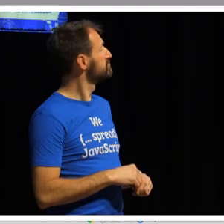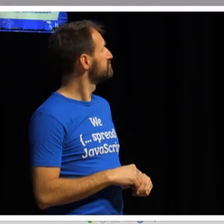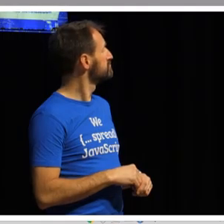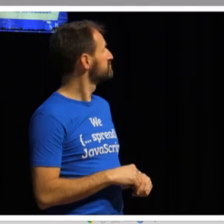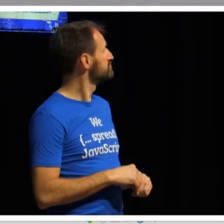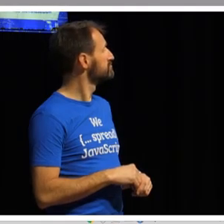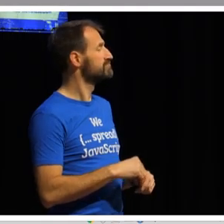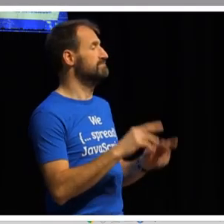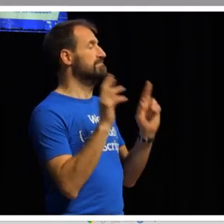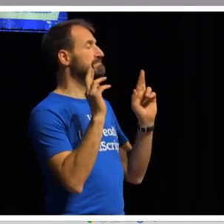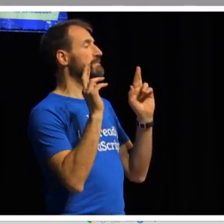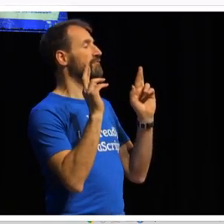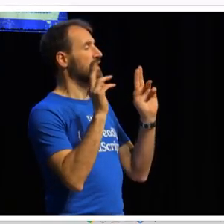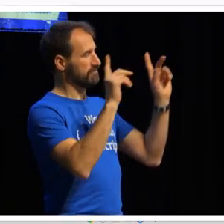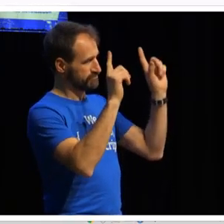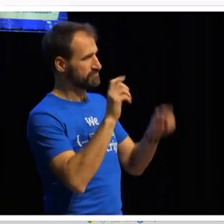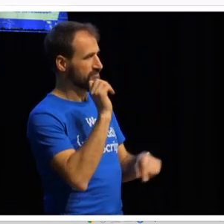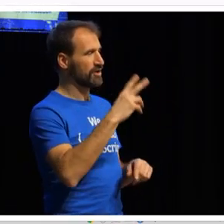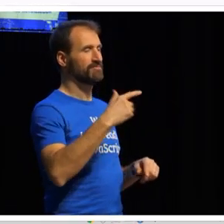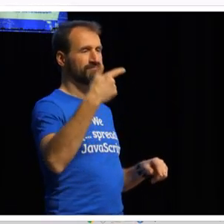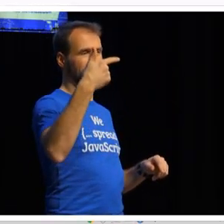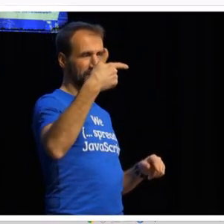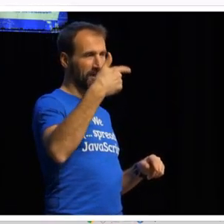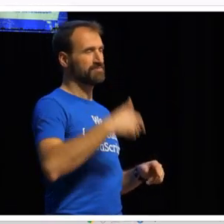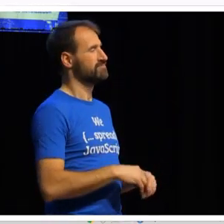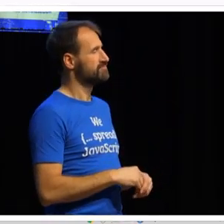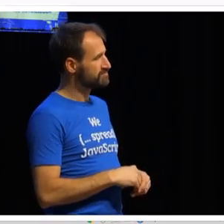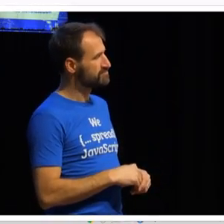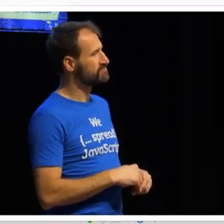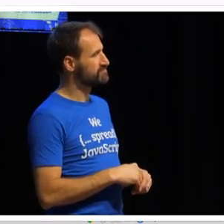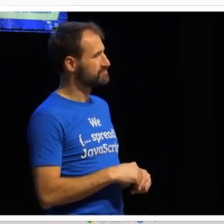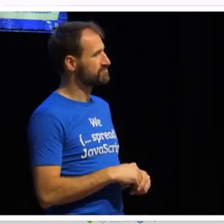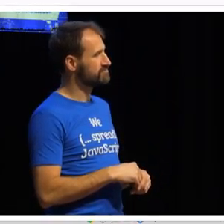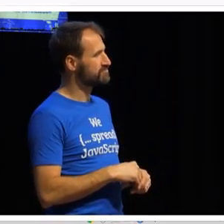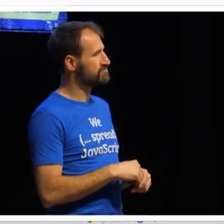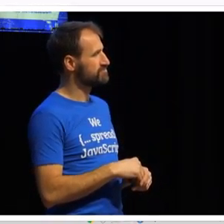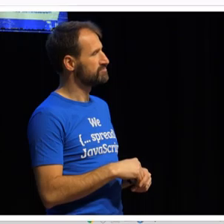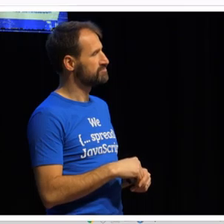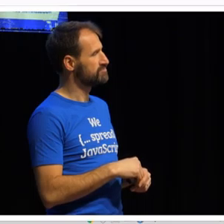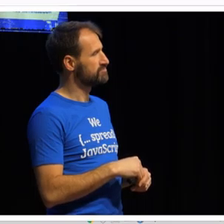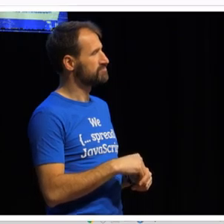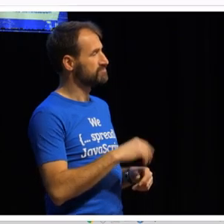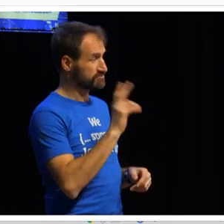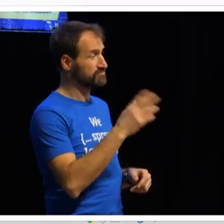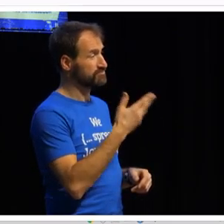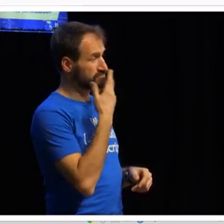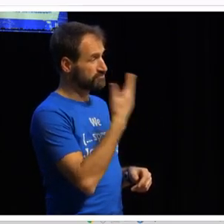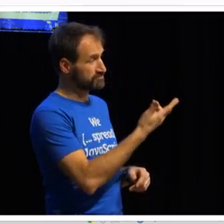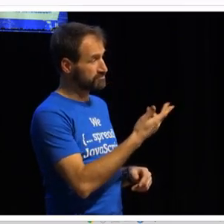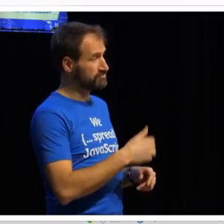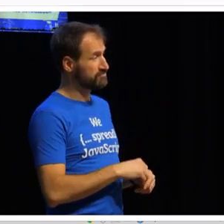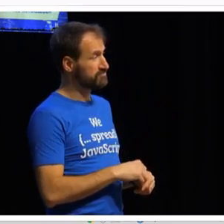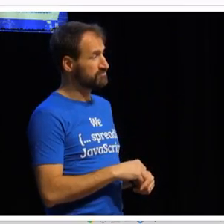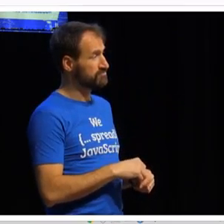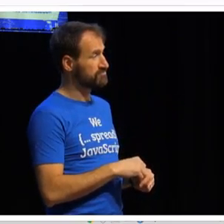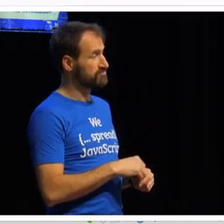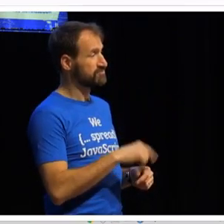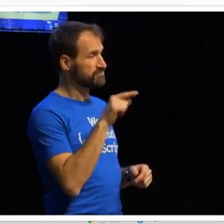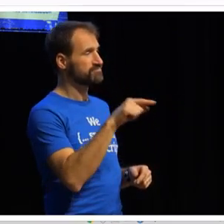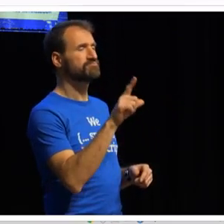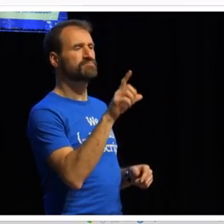hopefully, show you what's going on. So yeah, we can write commands. We can say things